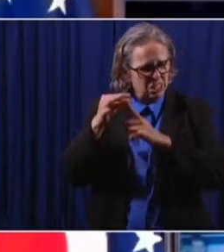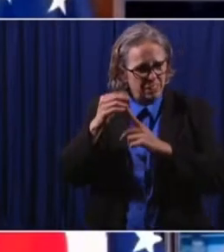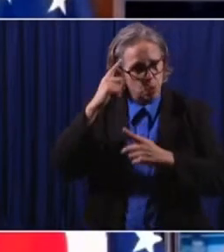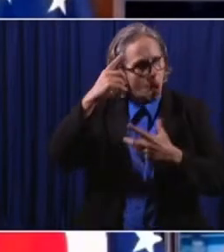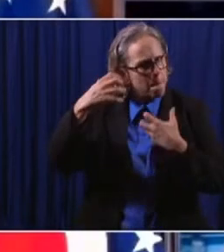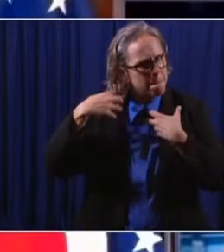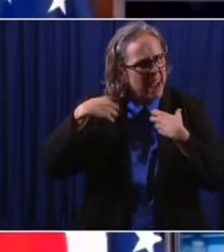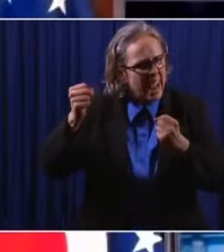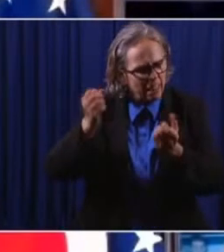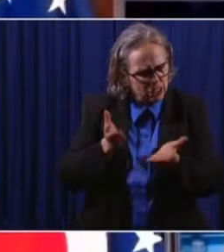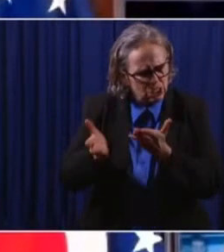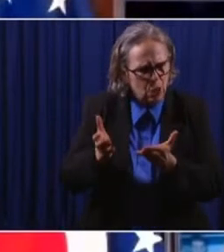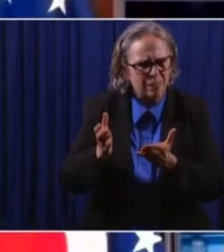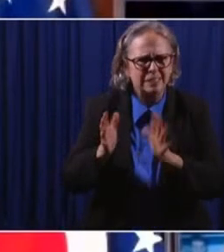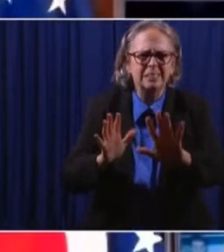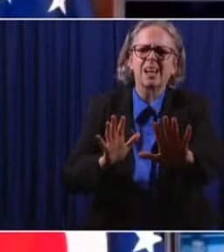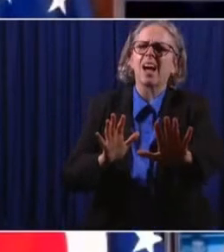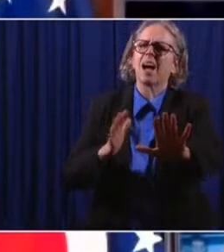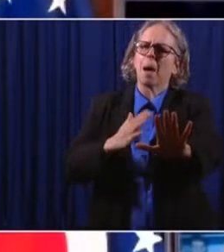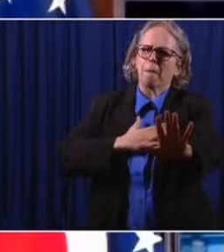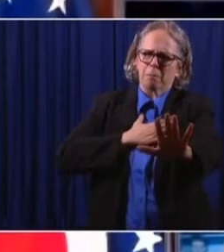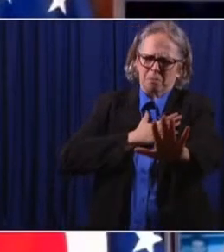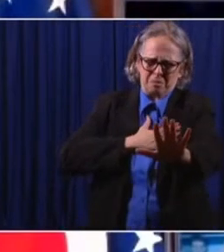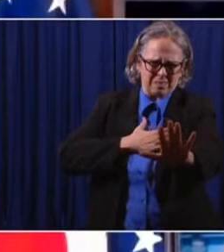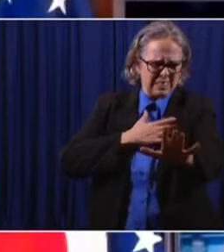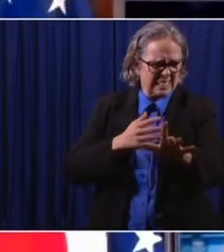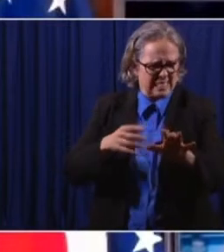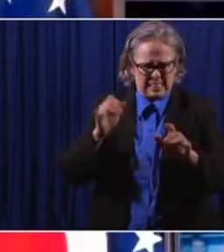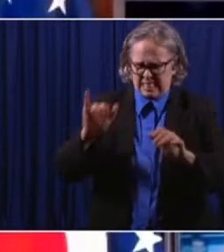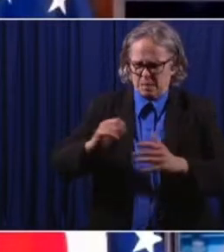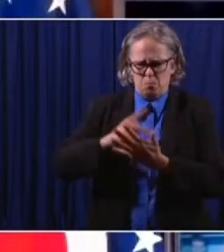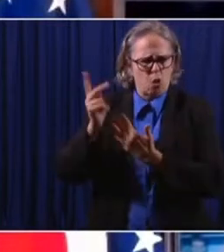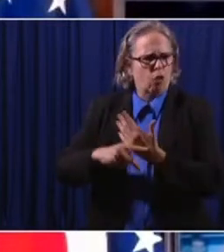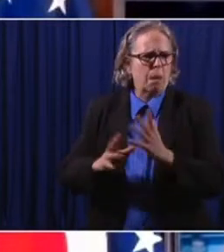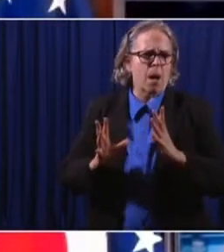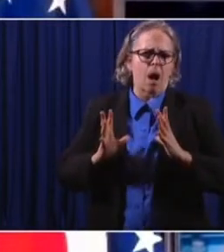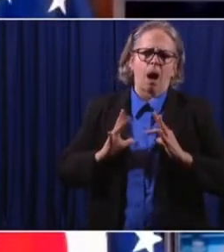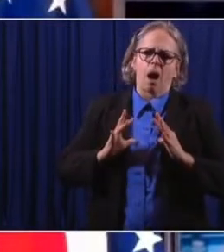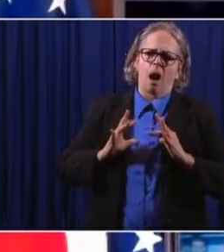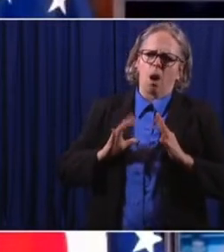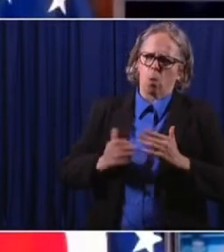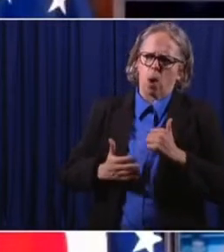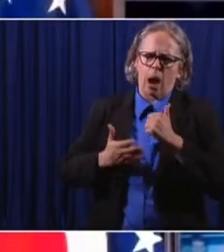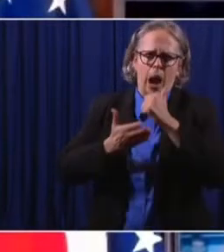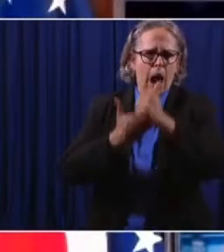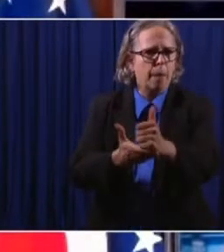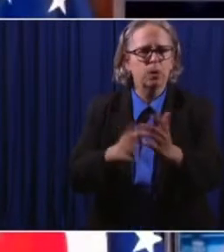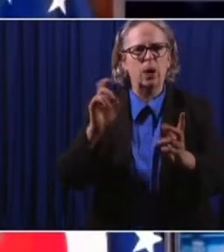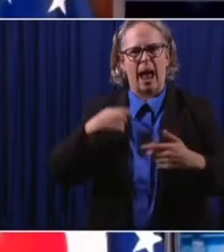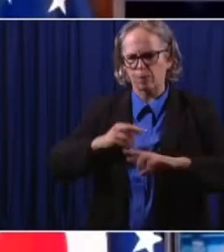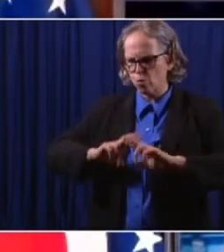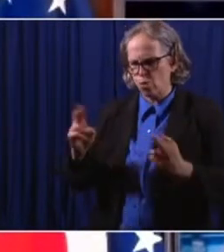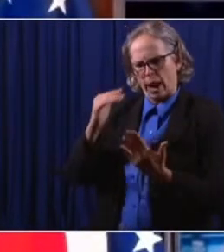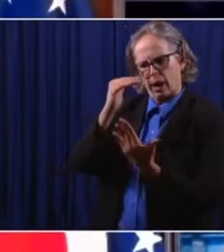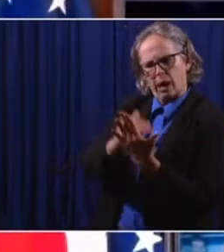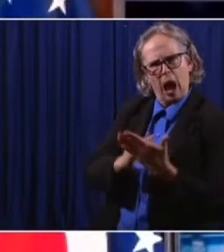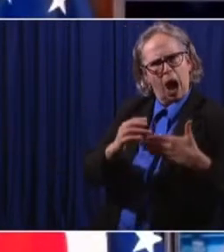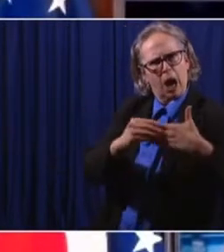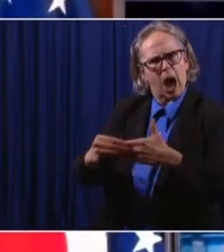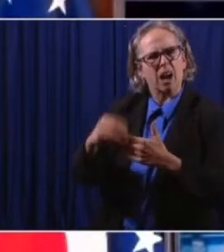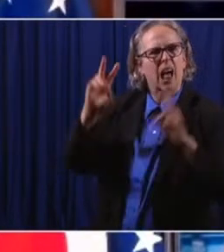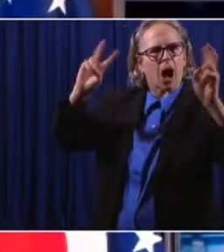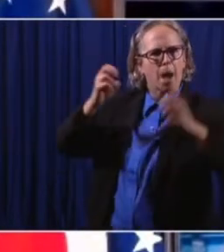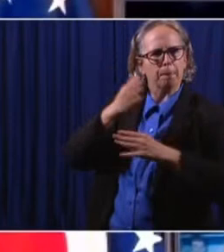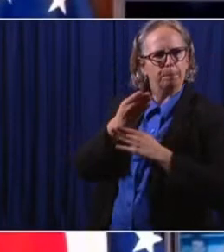services, this pilot project will provide the blueprint for that, and we'll continue to learn from